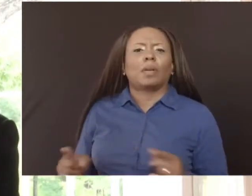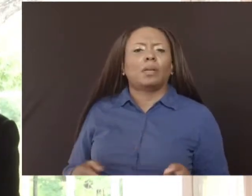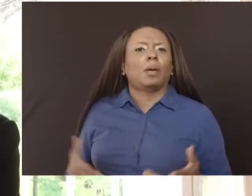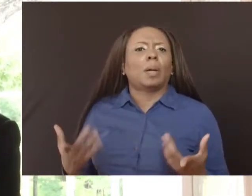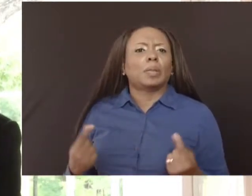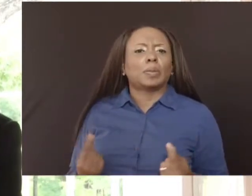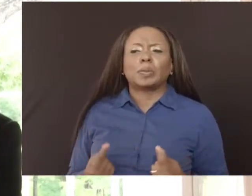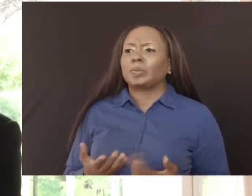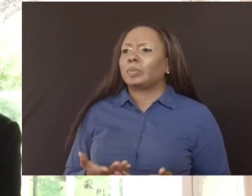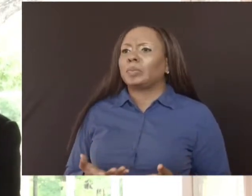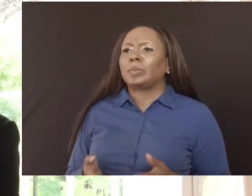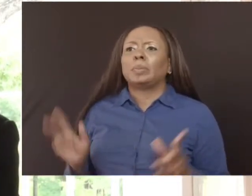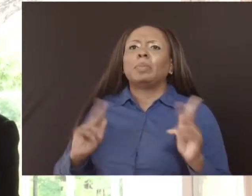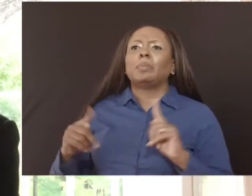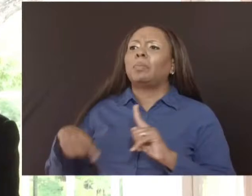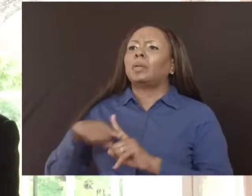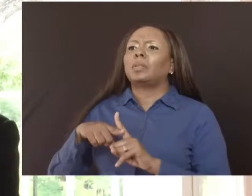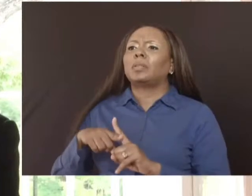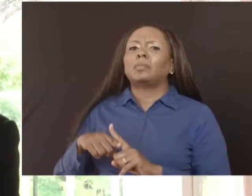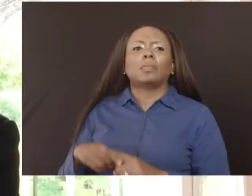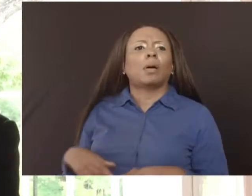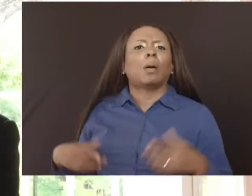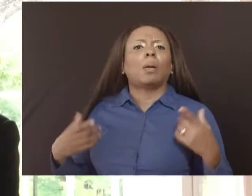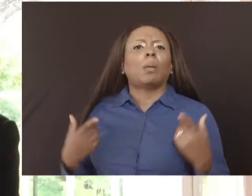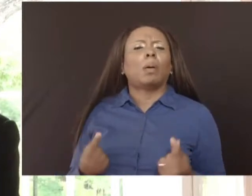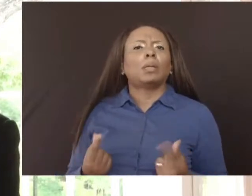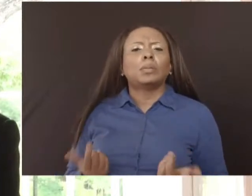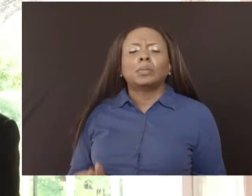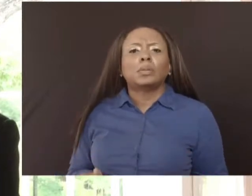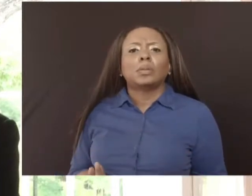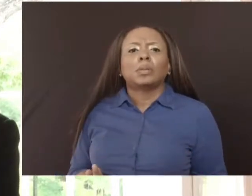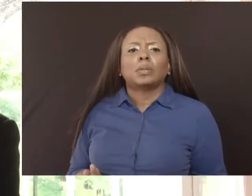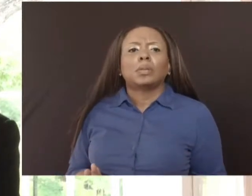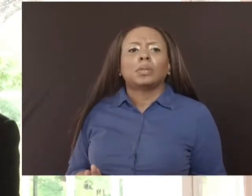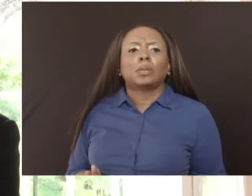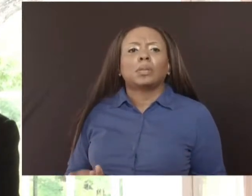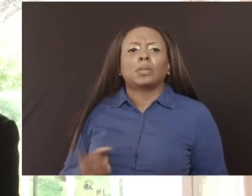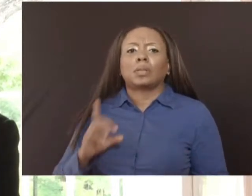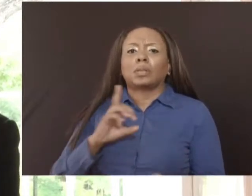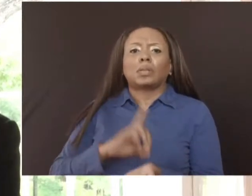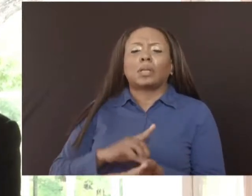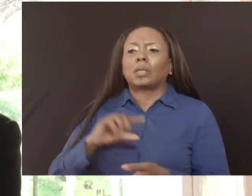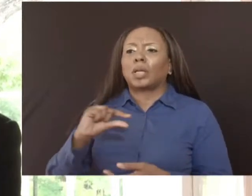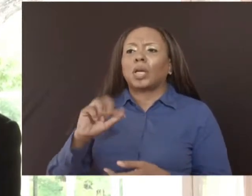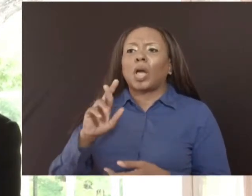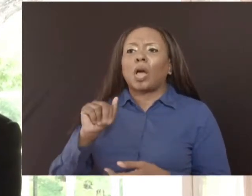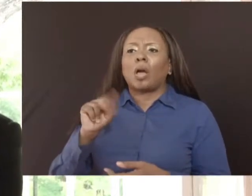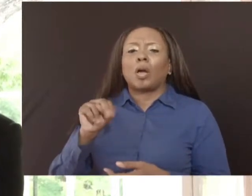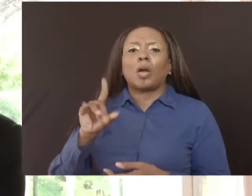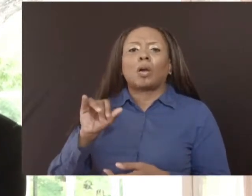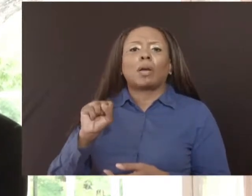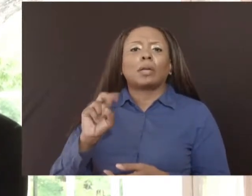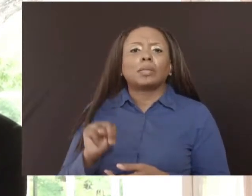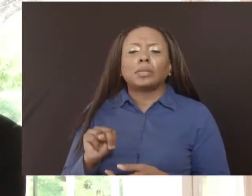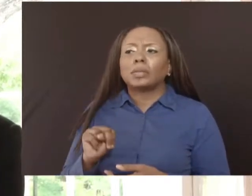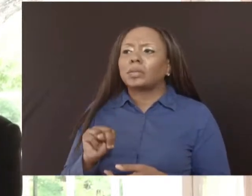in this situation who have this particular concern, either Dr. Grandison or Dr. Best?